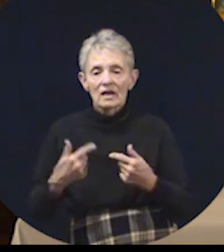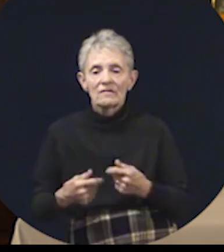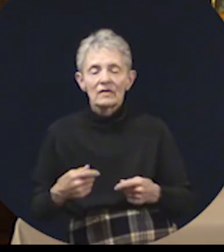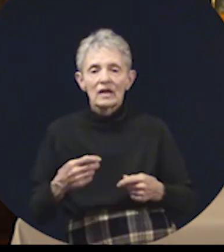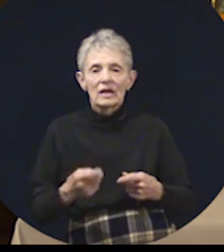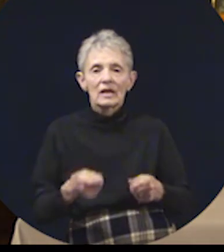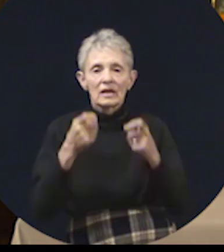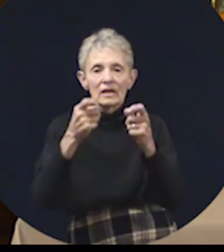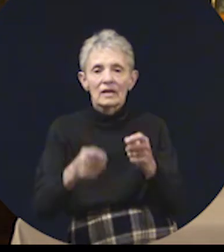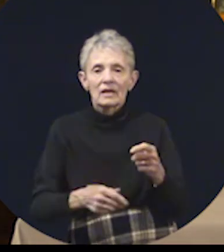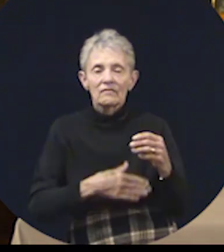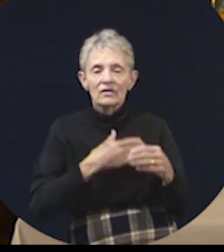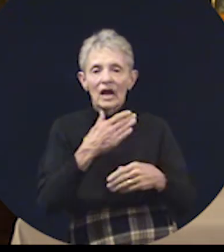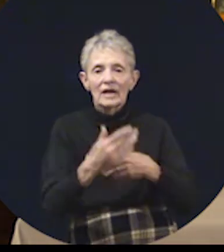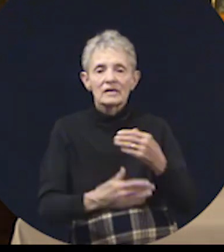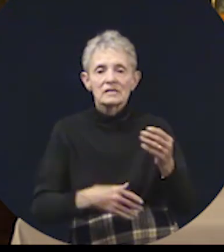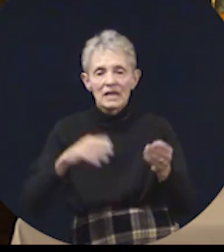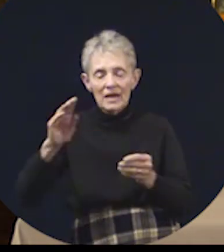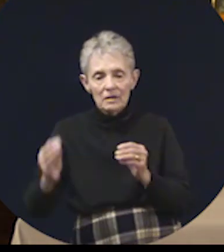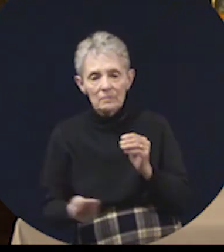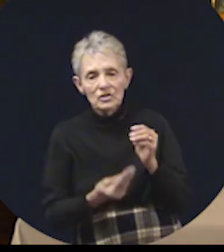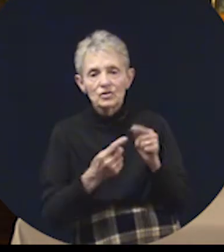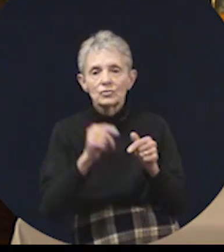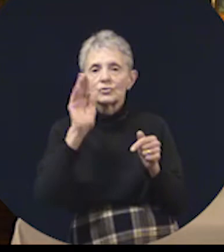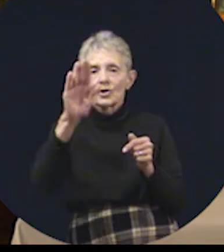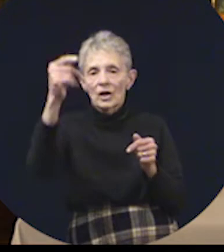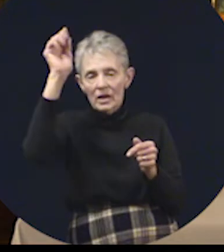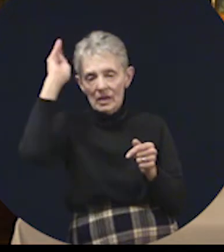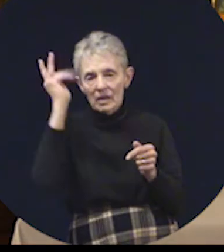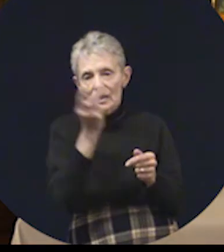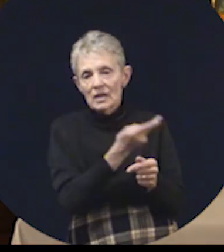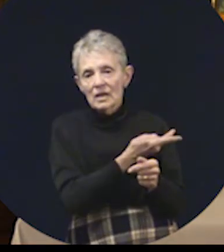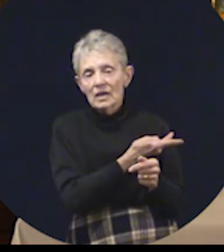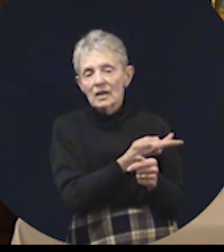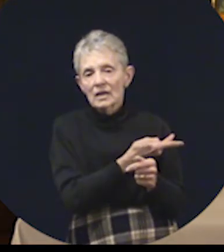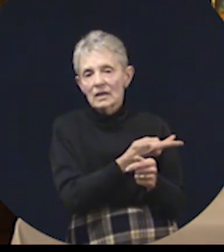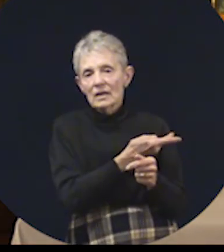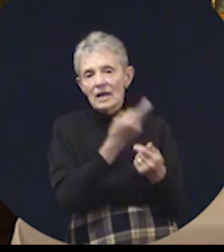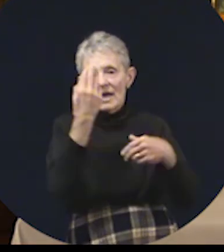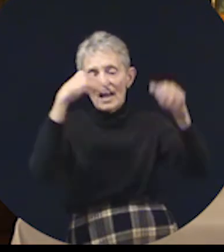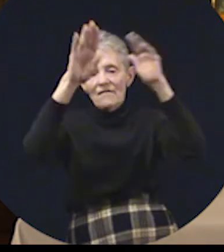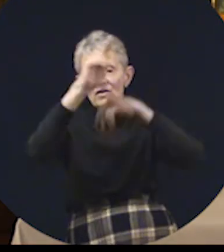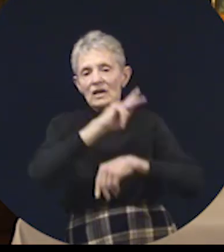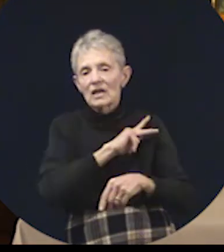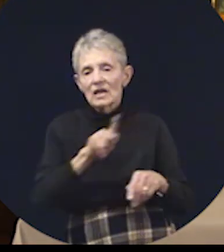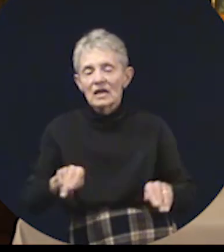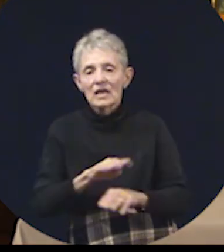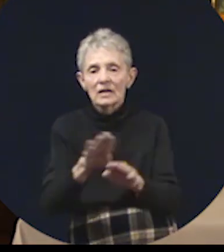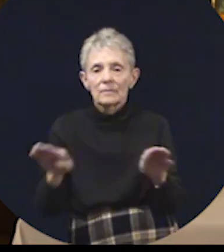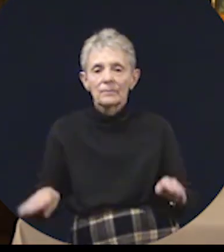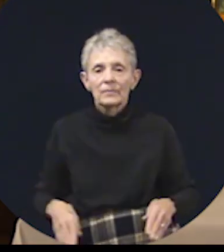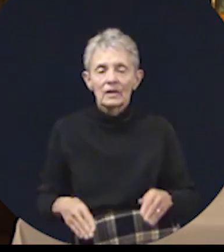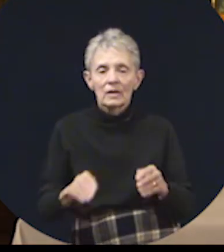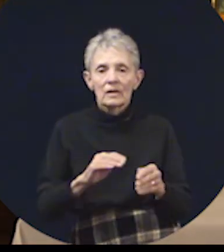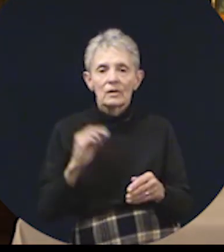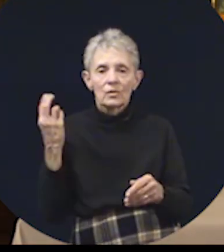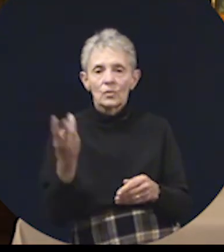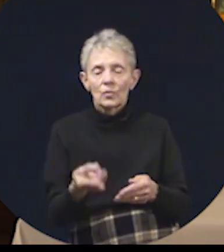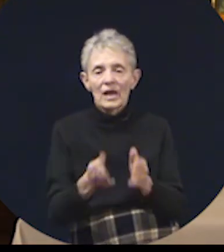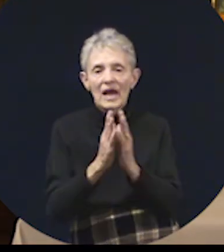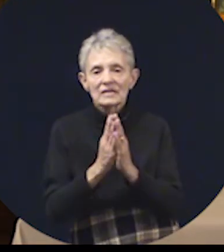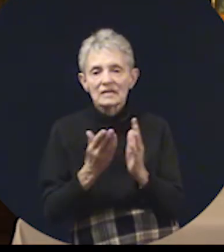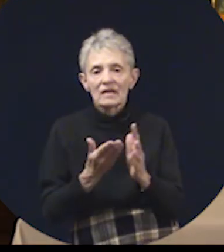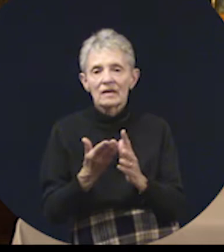enjoy forever the fullness of your glory, through Christ our Lord, through whom you give to the world all that is